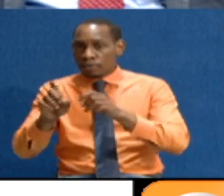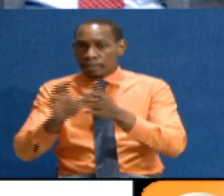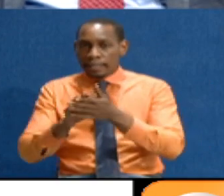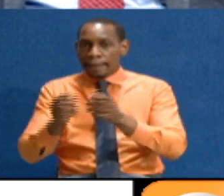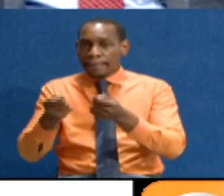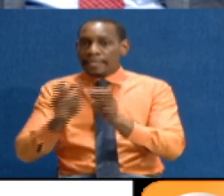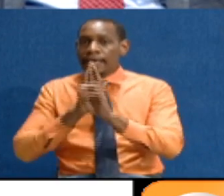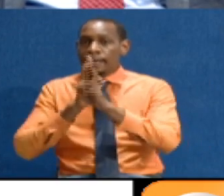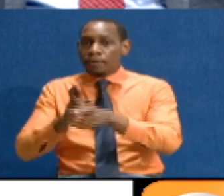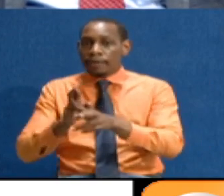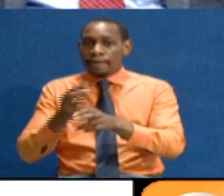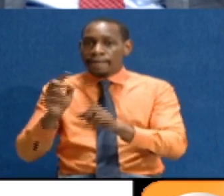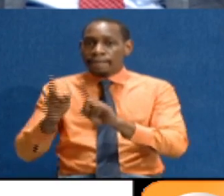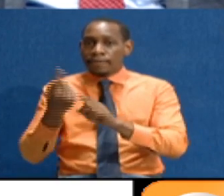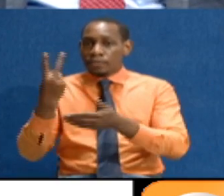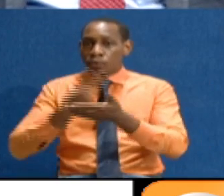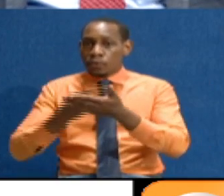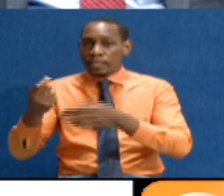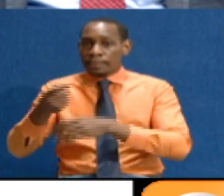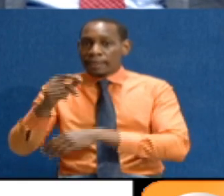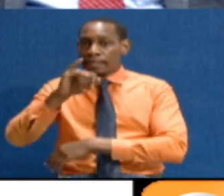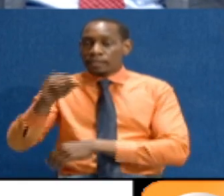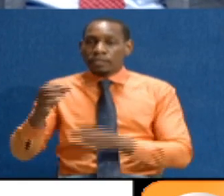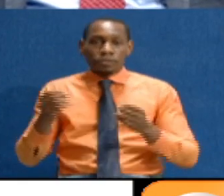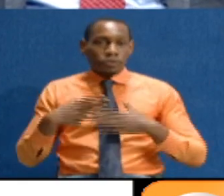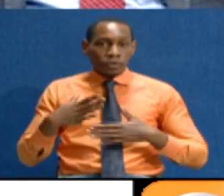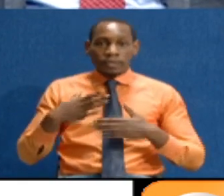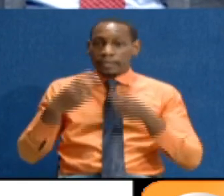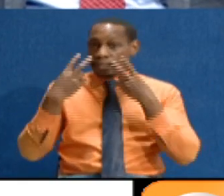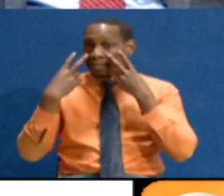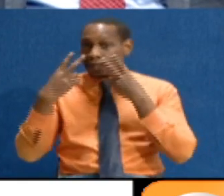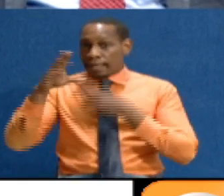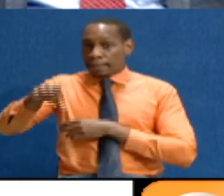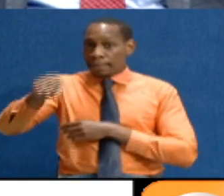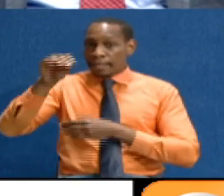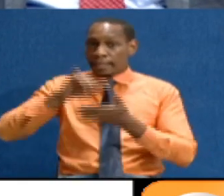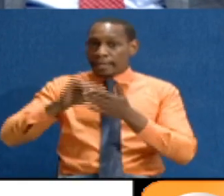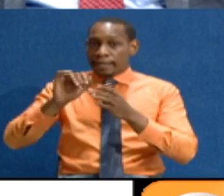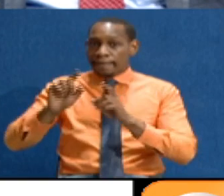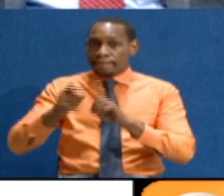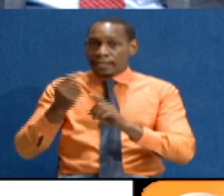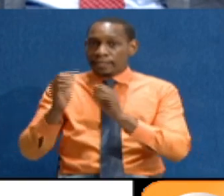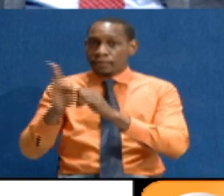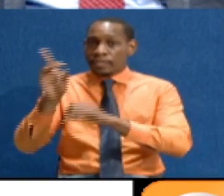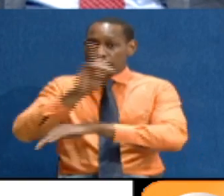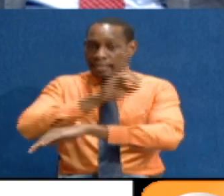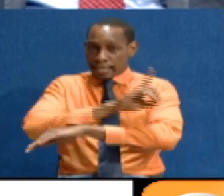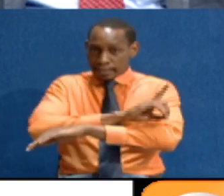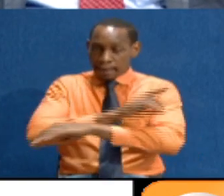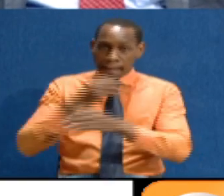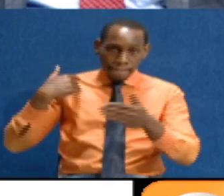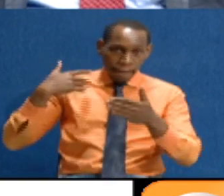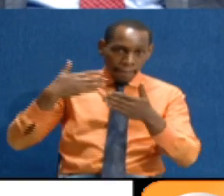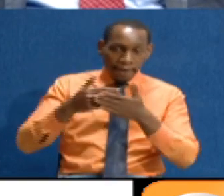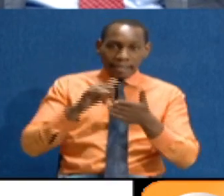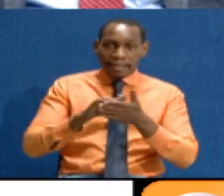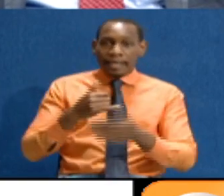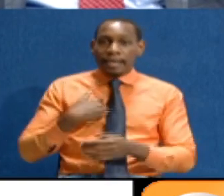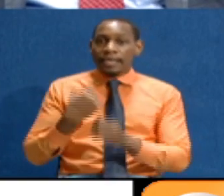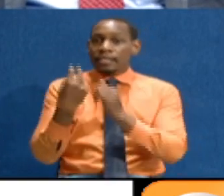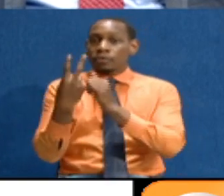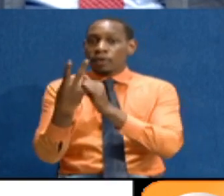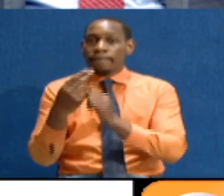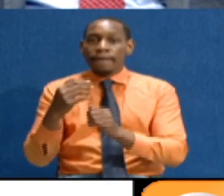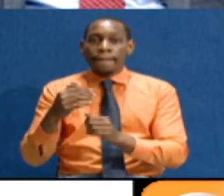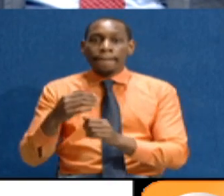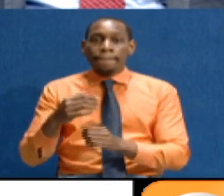media reports in the first 2 weeks of January, and I was shocked to find that in the first 14 days, there were at least